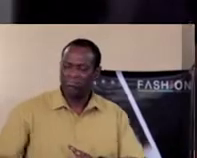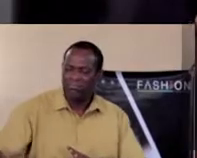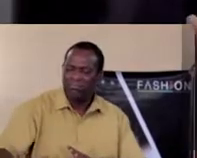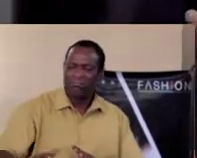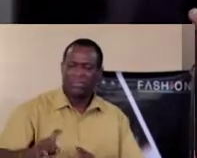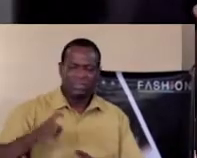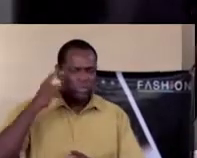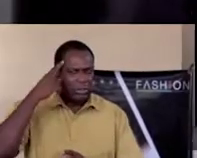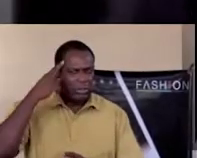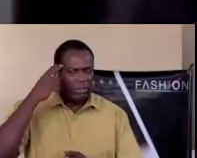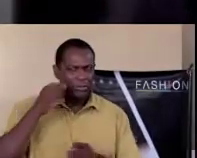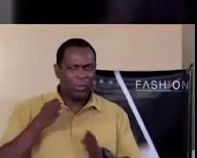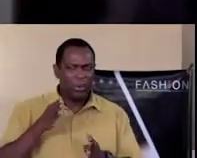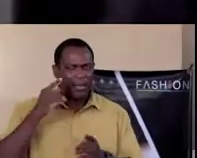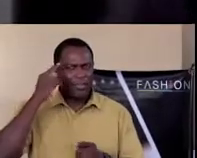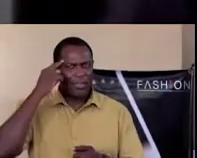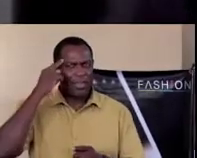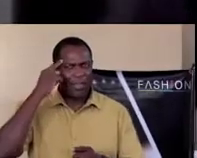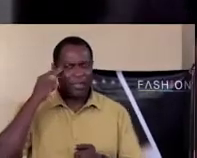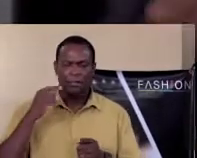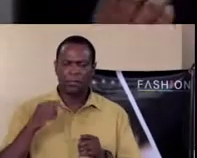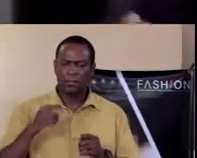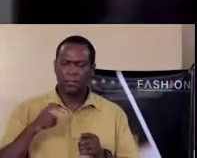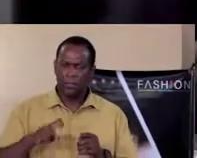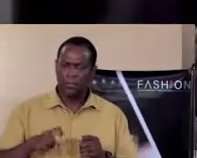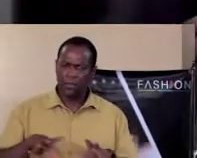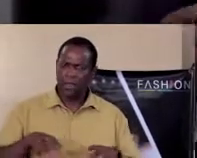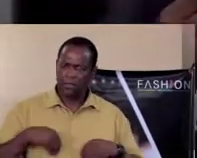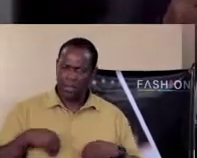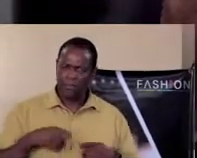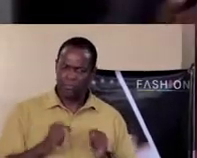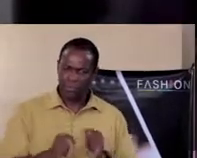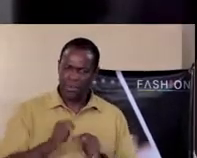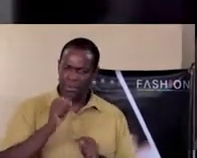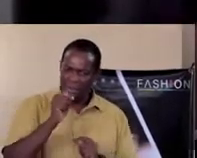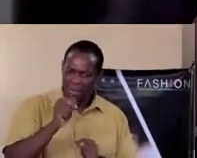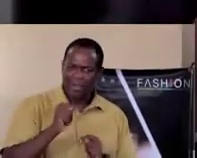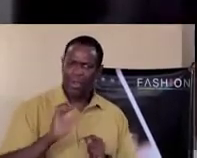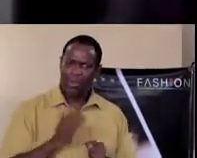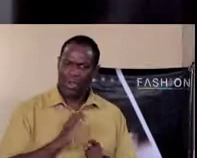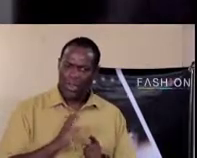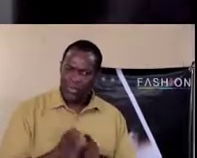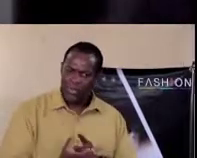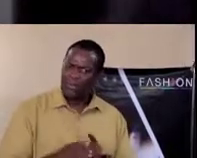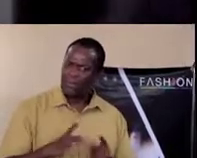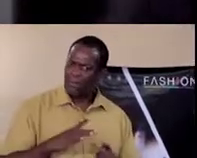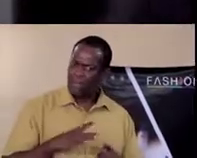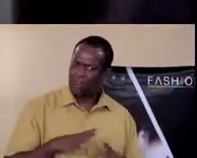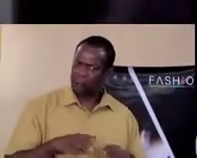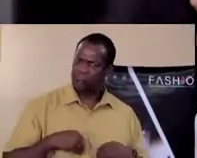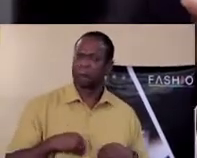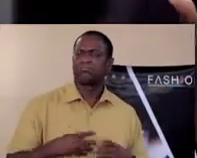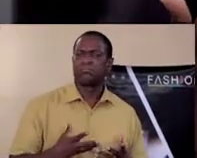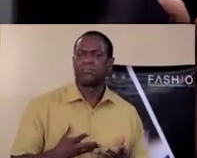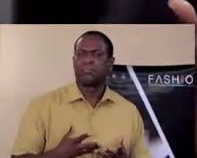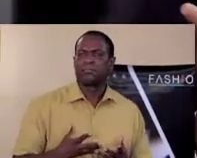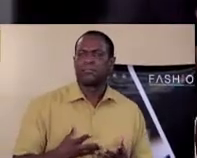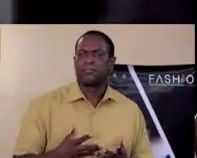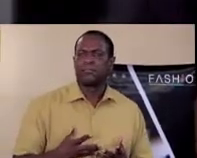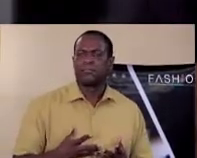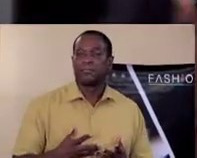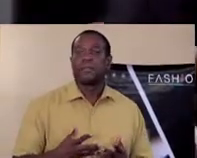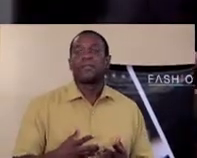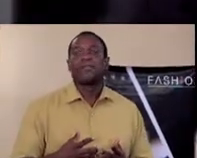the fabric. Sometimes it's synthetic fabrics that are not suitable for the climate, that have